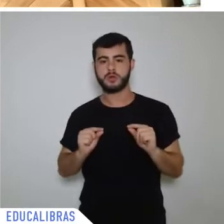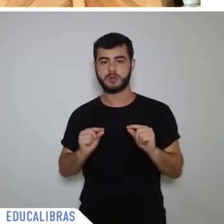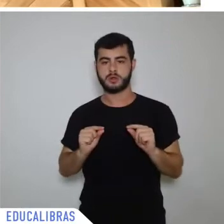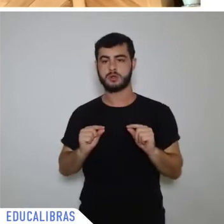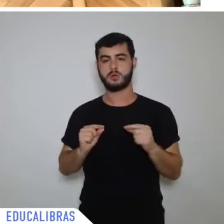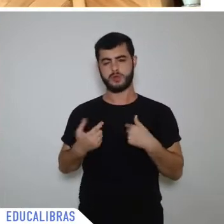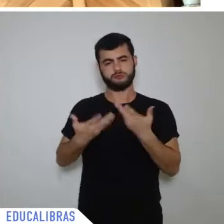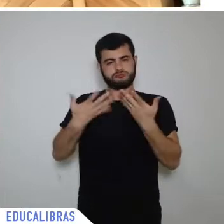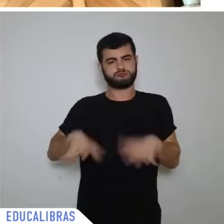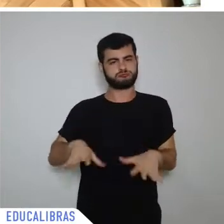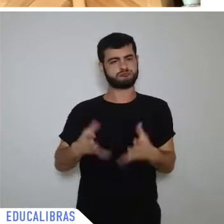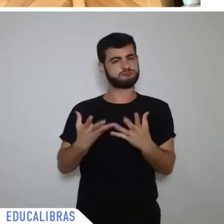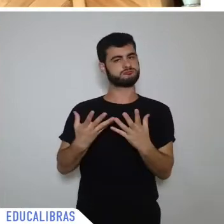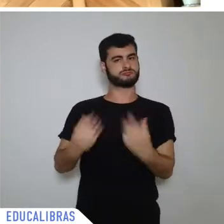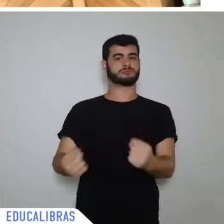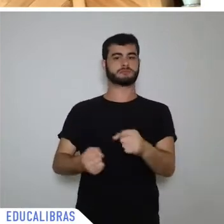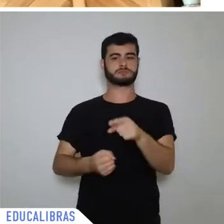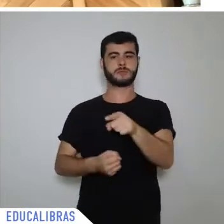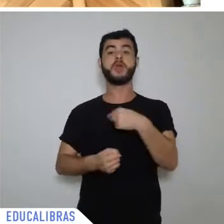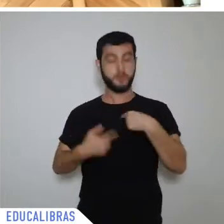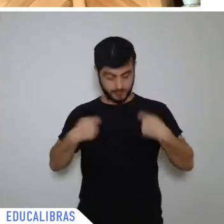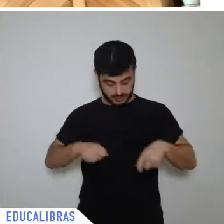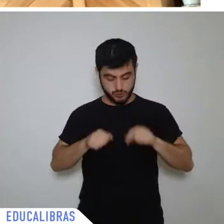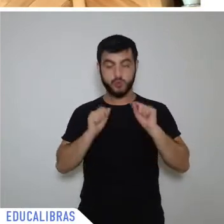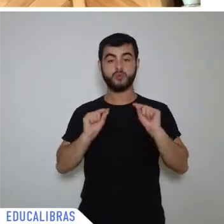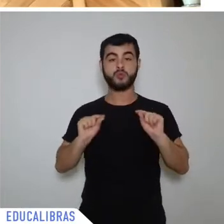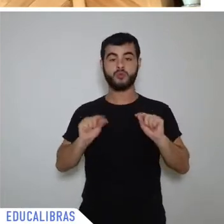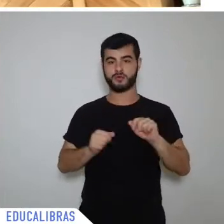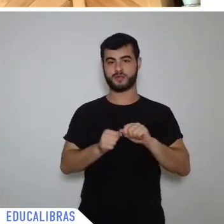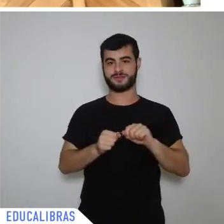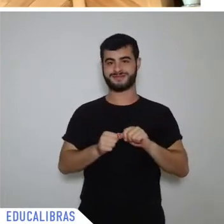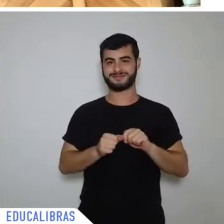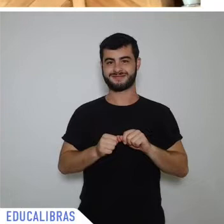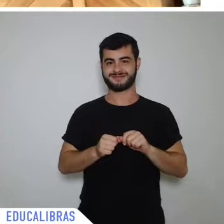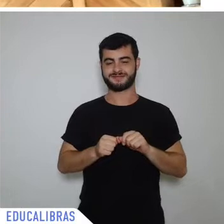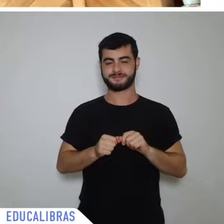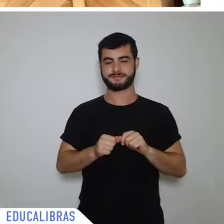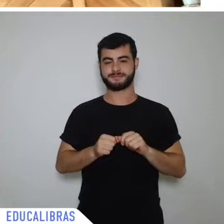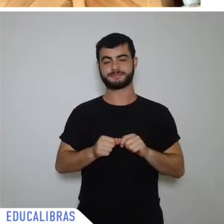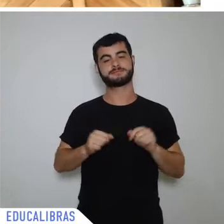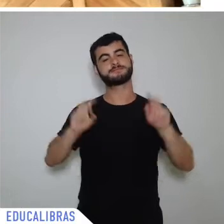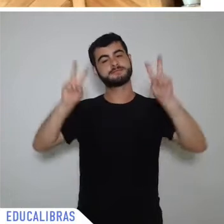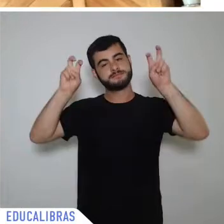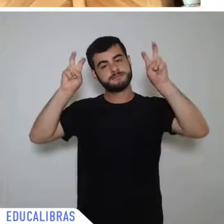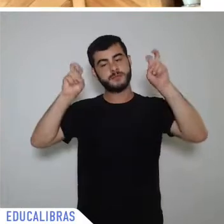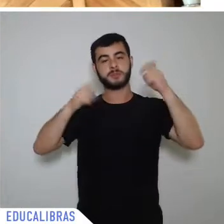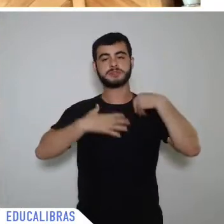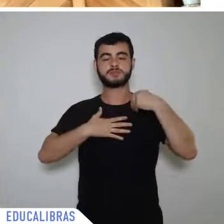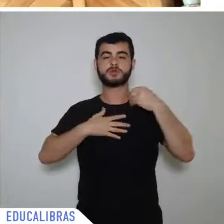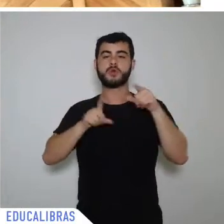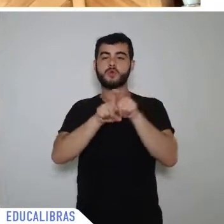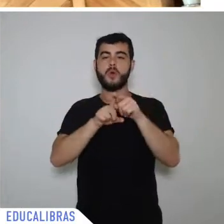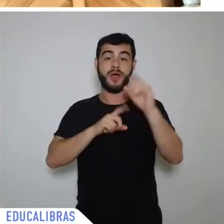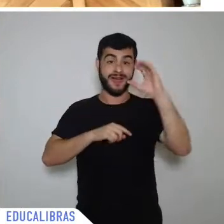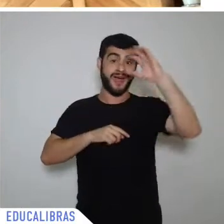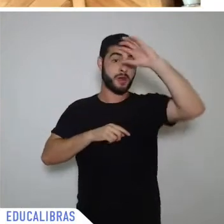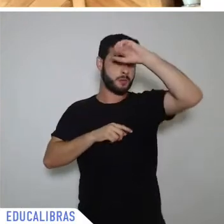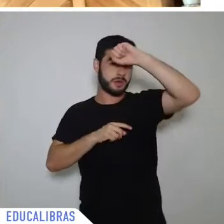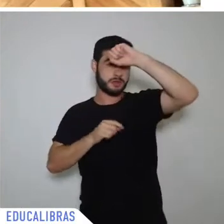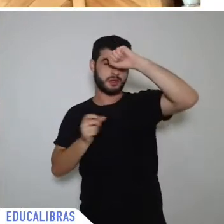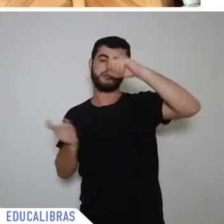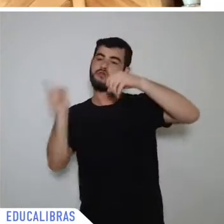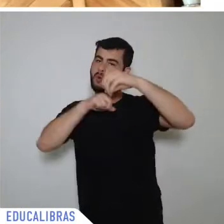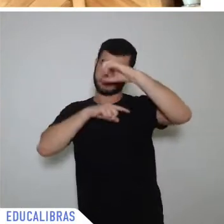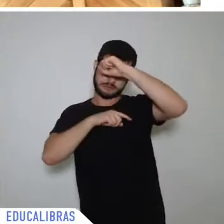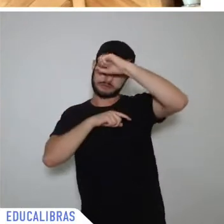am someone who doesn't want to sign up to this contract, what do I have to do? I have to